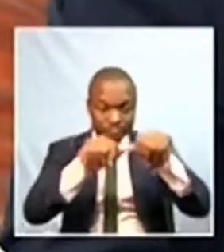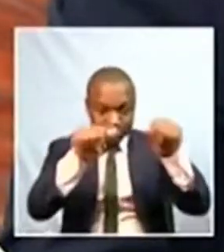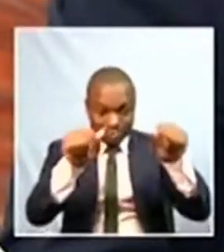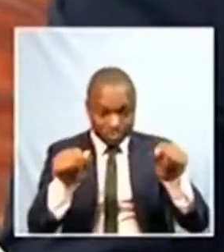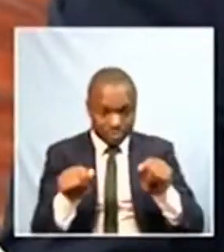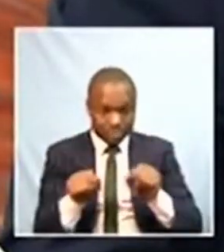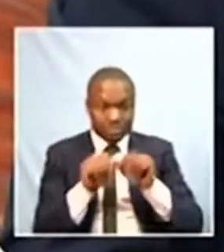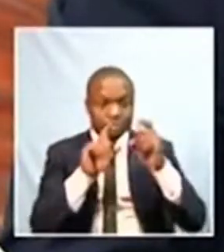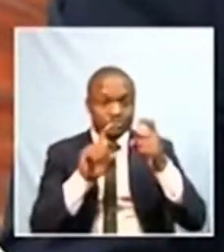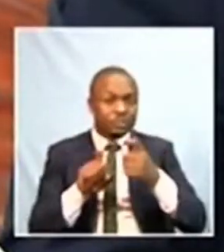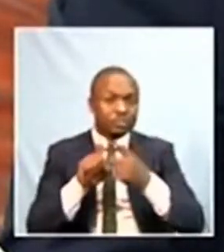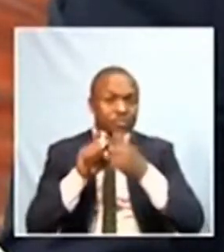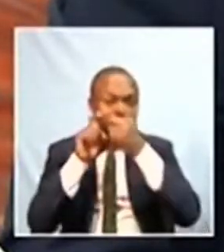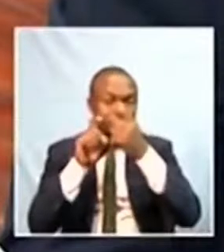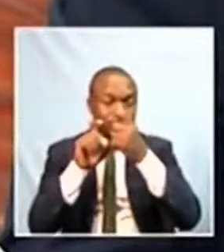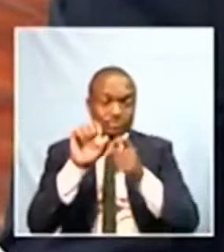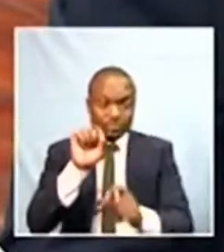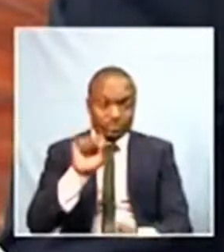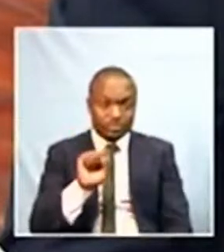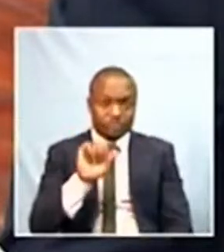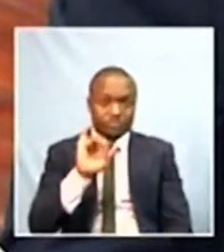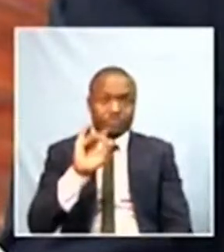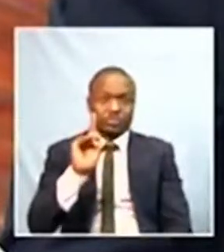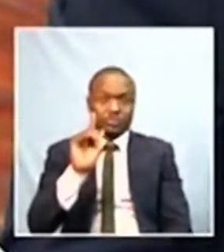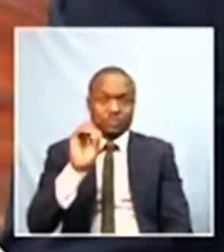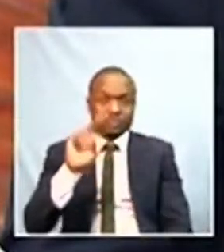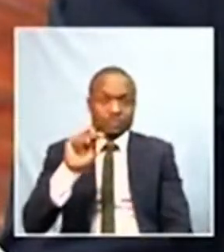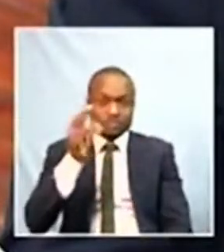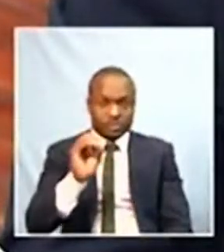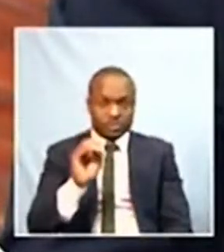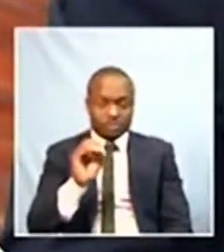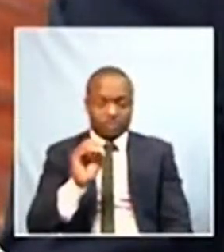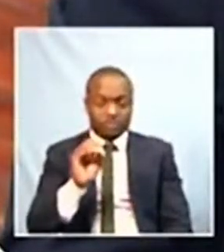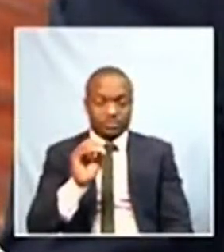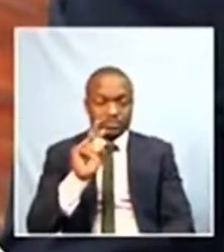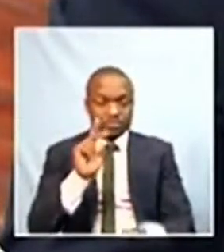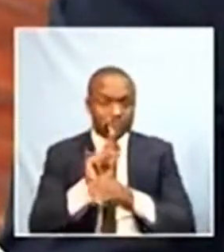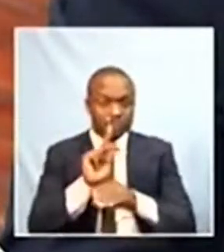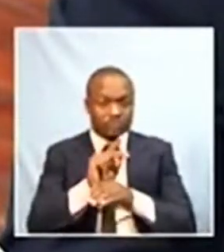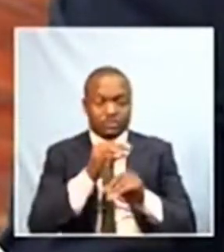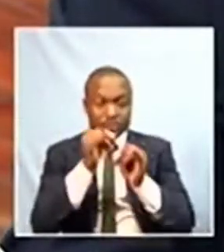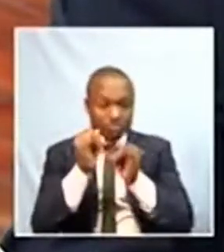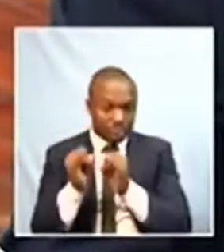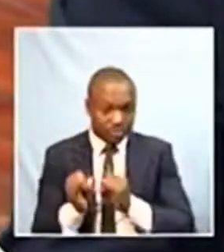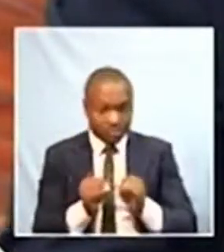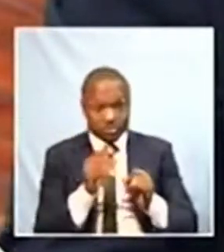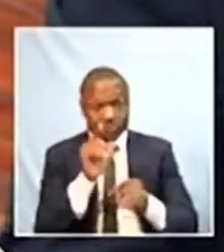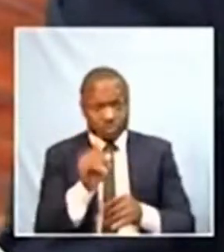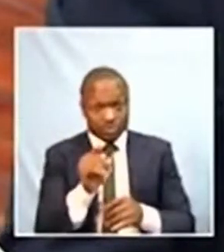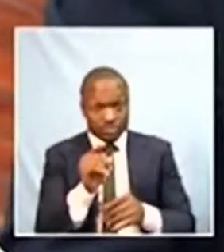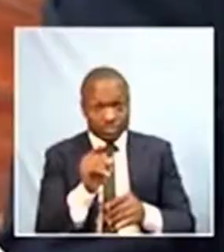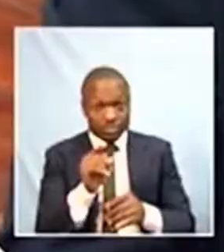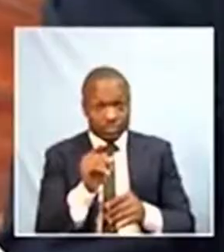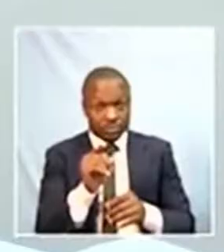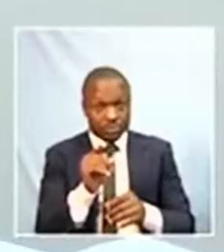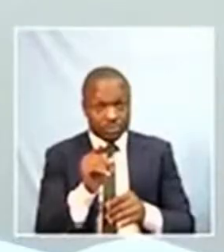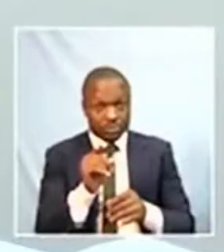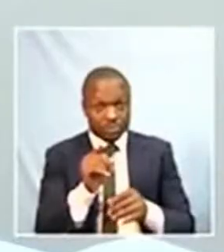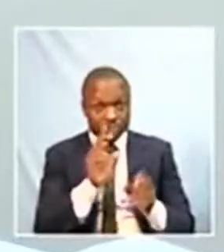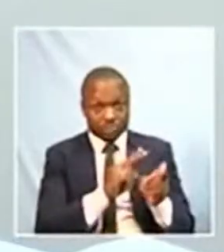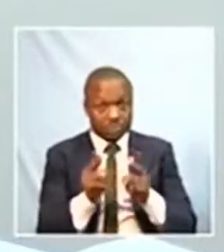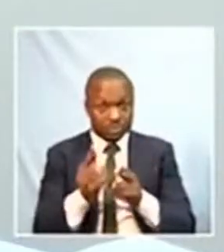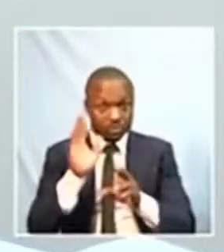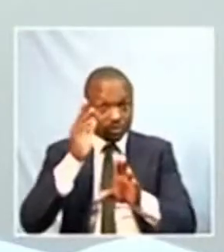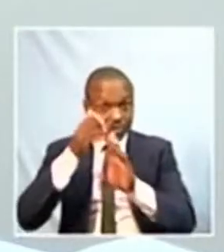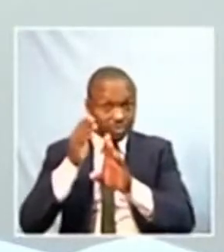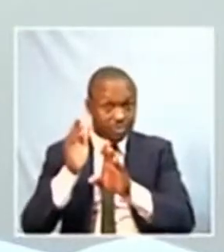that SIKONGO encounters in terms of project implementation, Chair. You tackle the specific one.